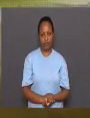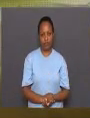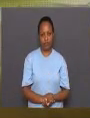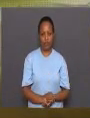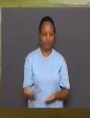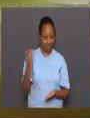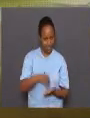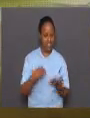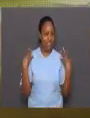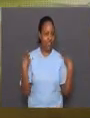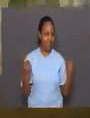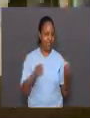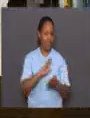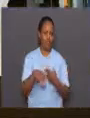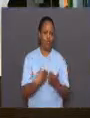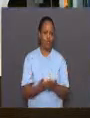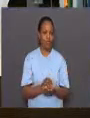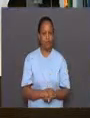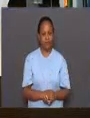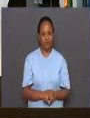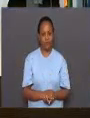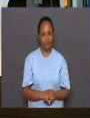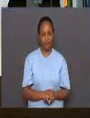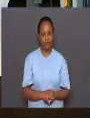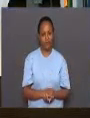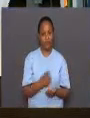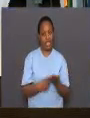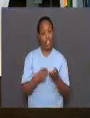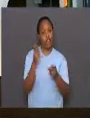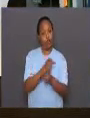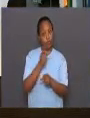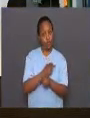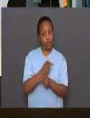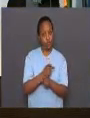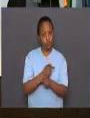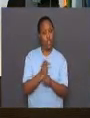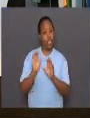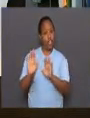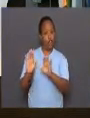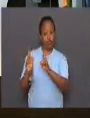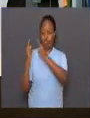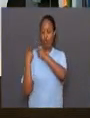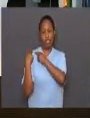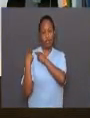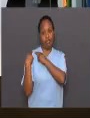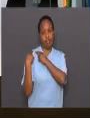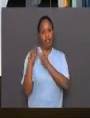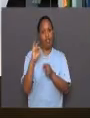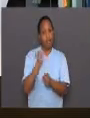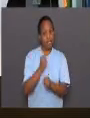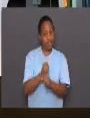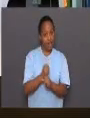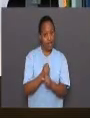Hello again, everyone. The Commission fulfills its responsibilities